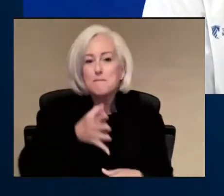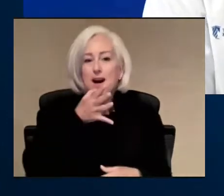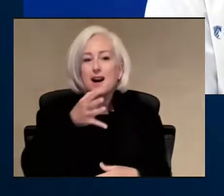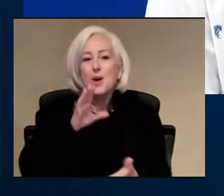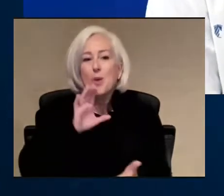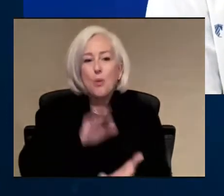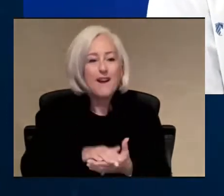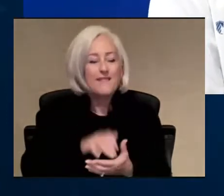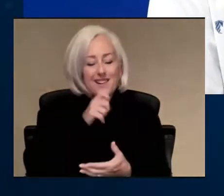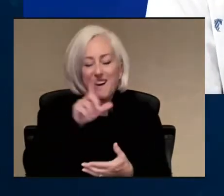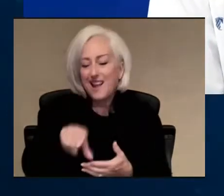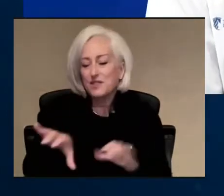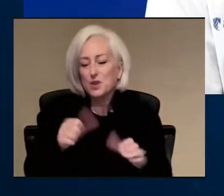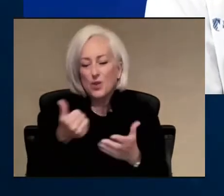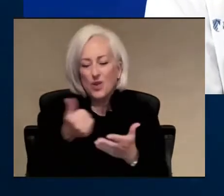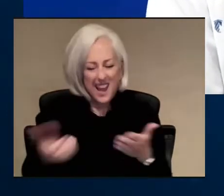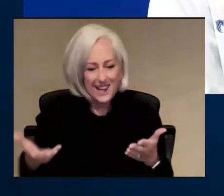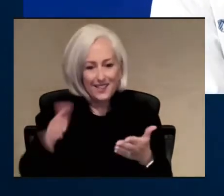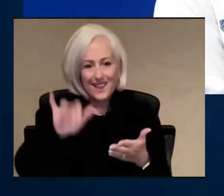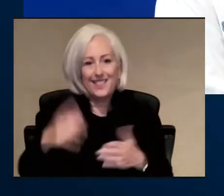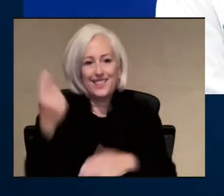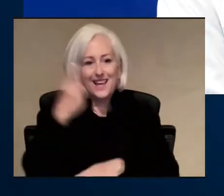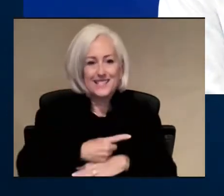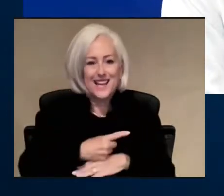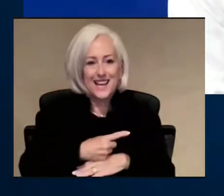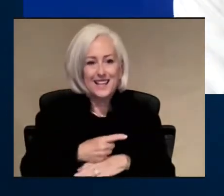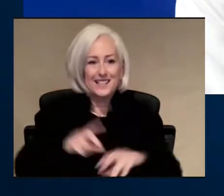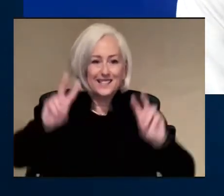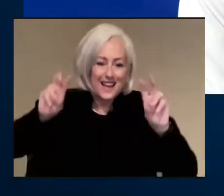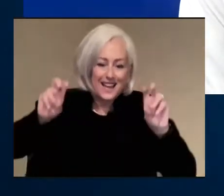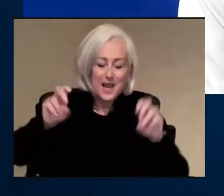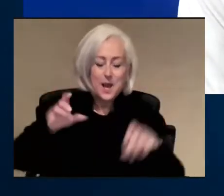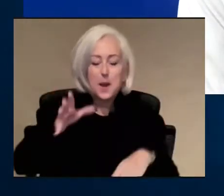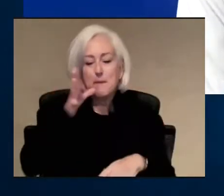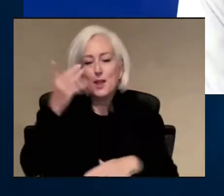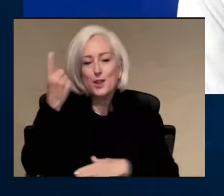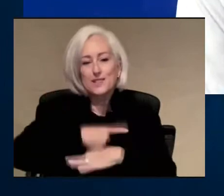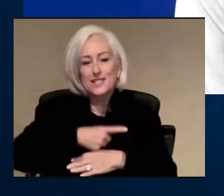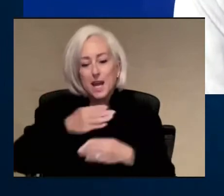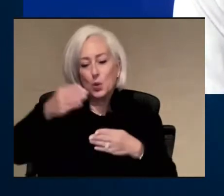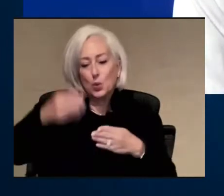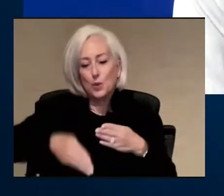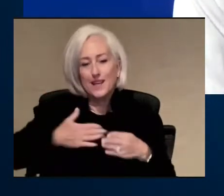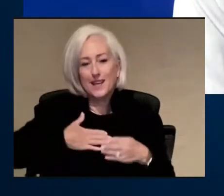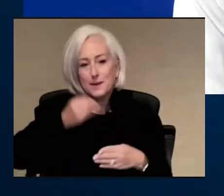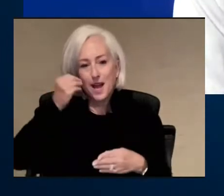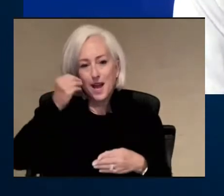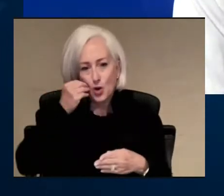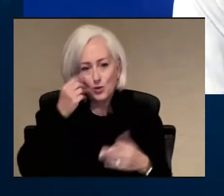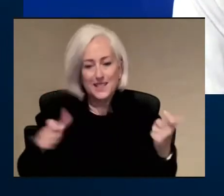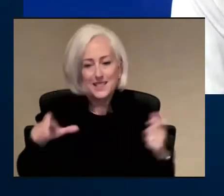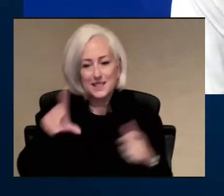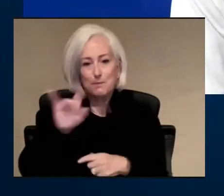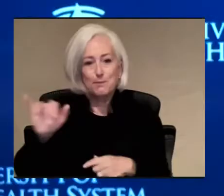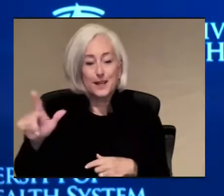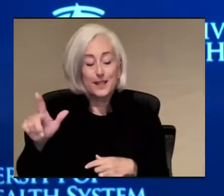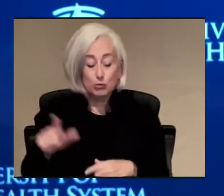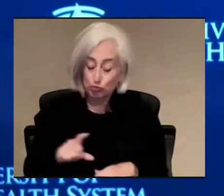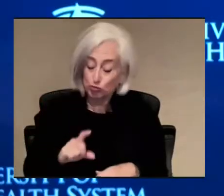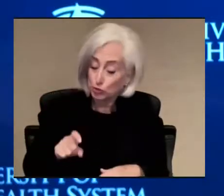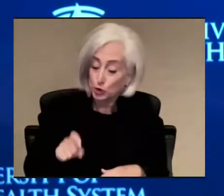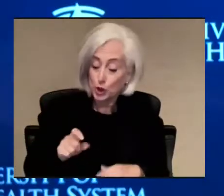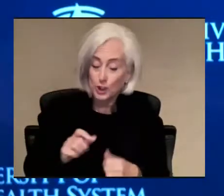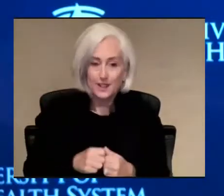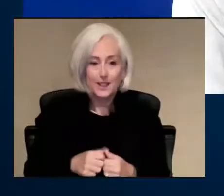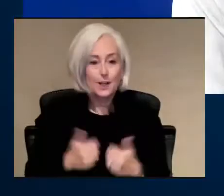kind of become this Mother's Day weekend at my house, and so it's approximately a very big deal, as it should be, because you know what today is,